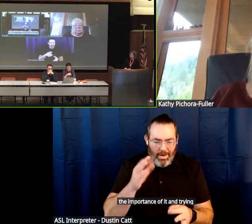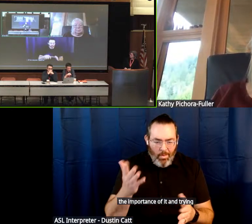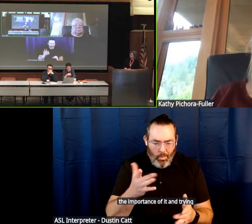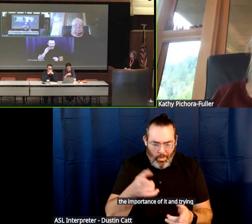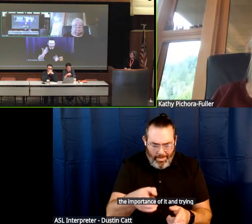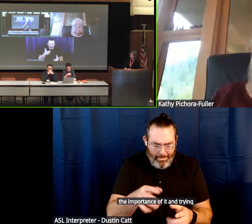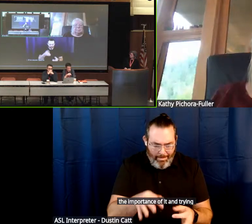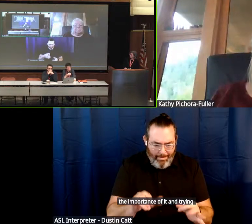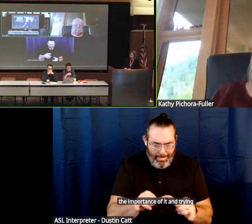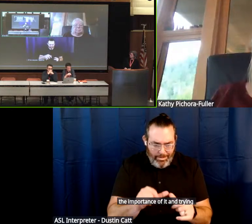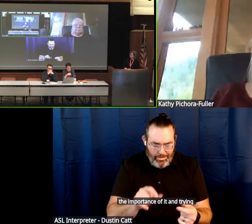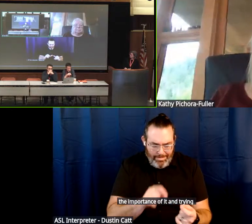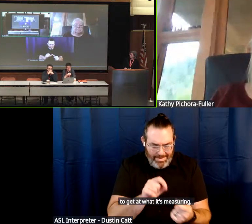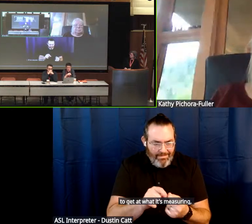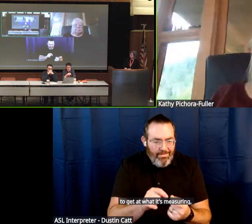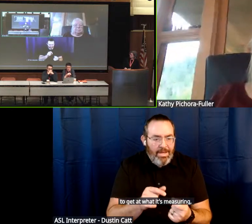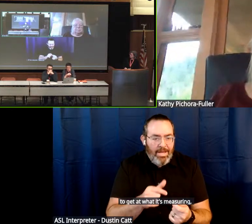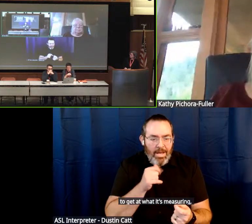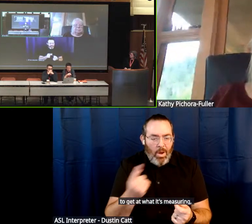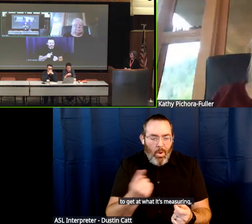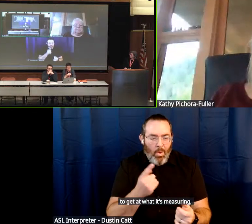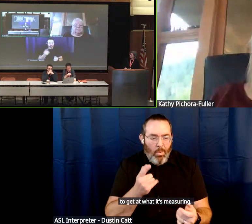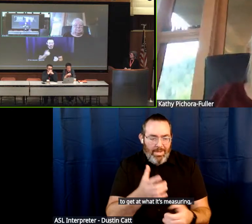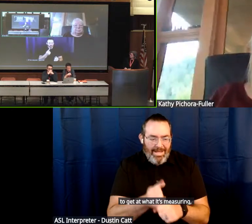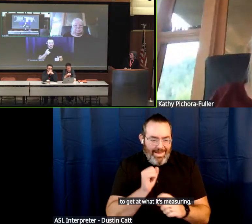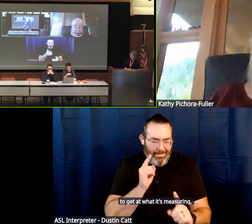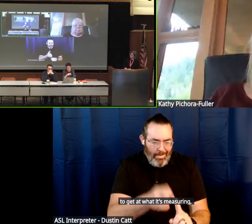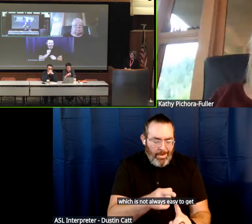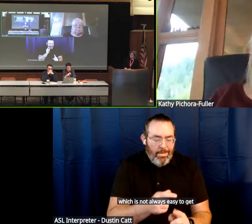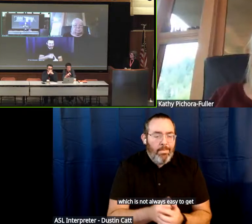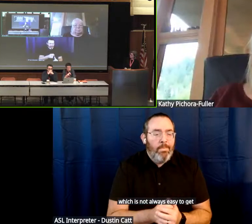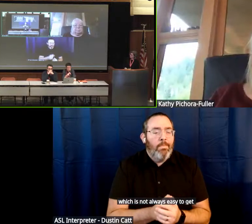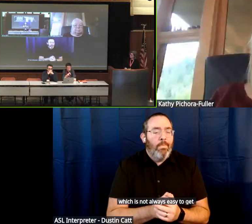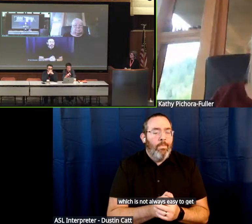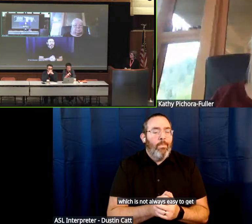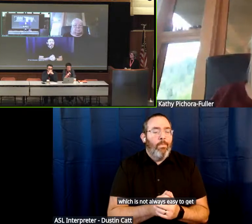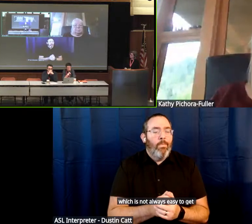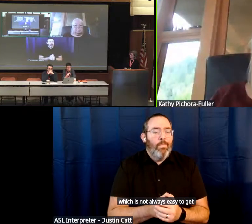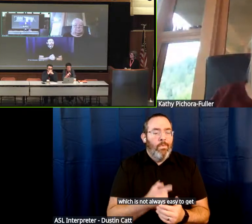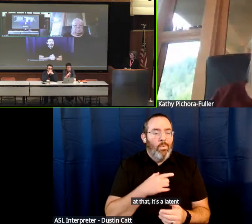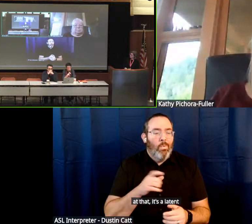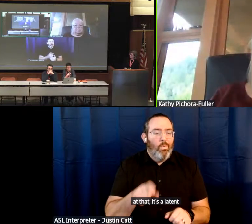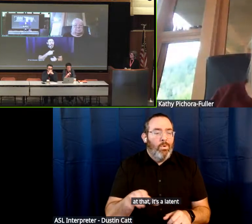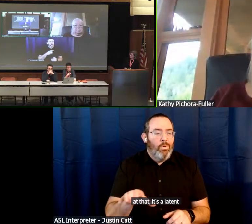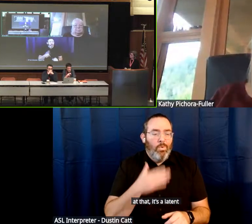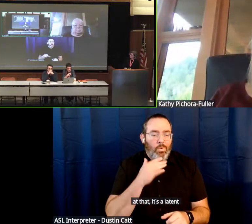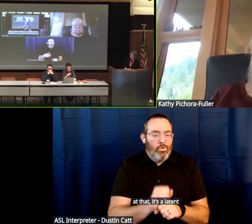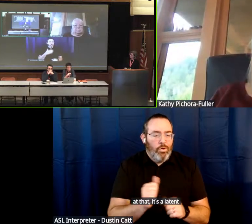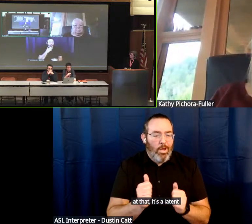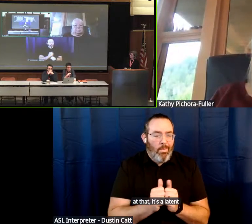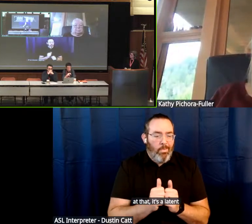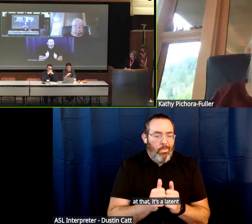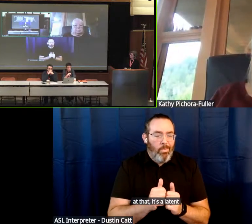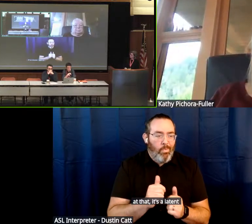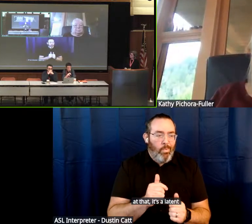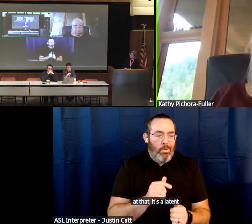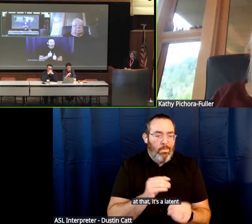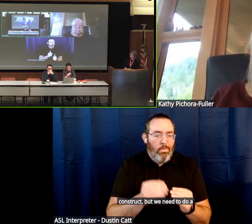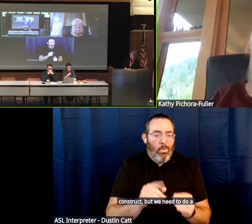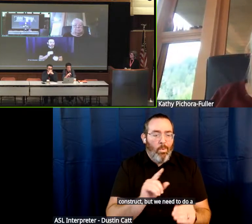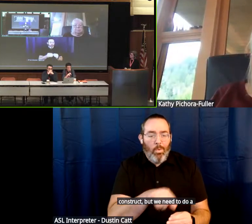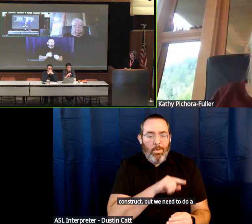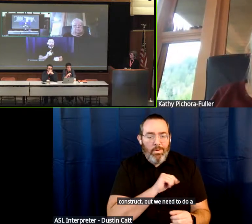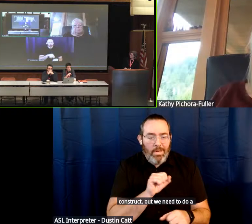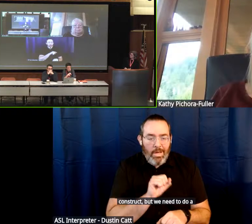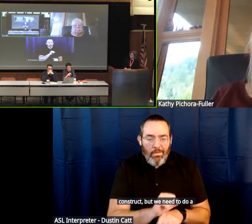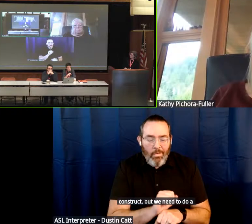latent construct. It's not always easy to get at that. But I think we need to do a good job, whether that requires some qualitative work or what have